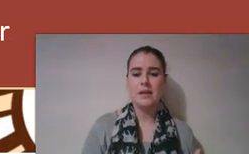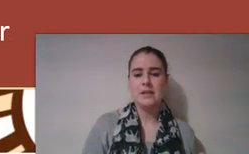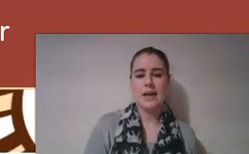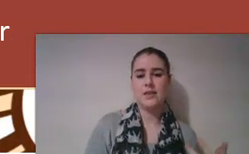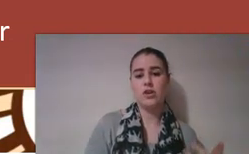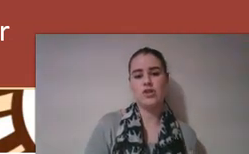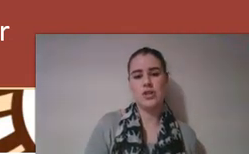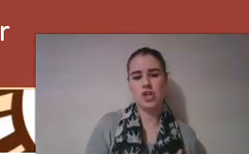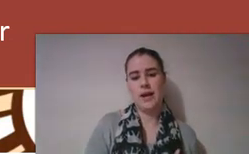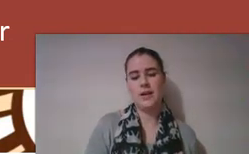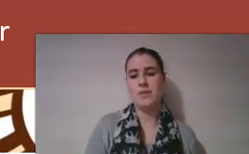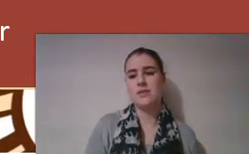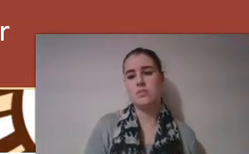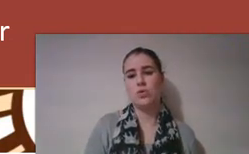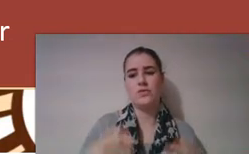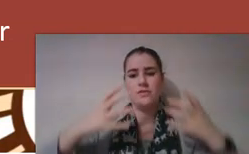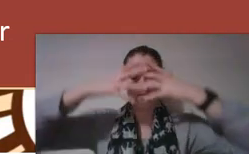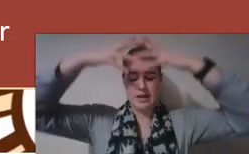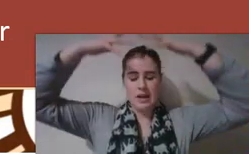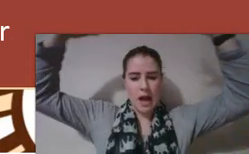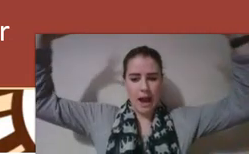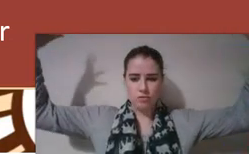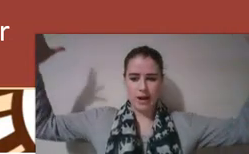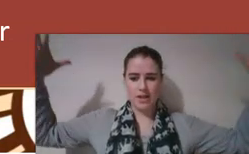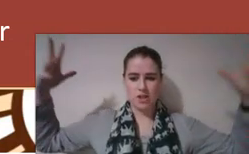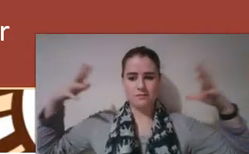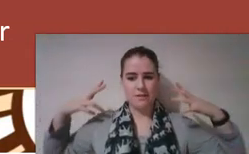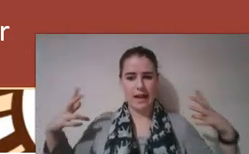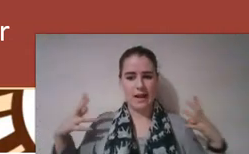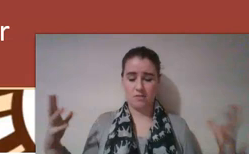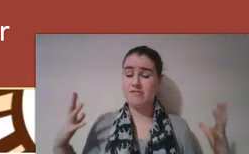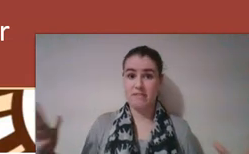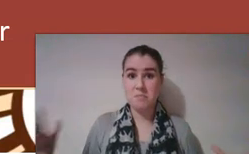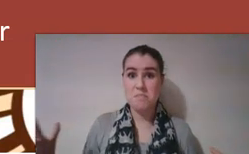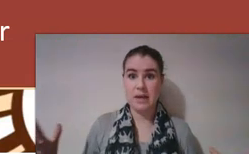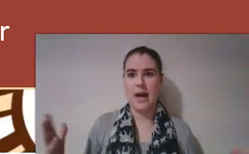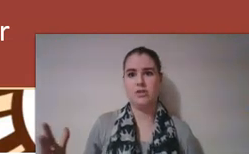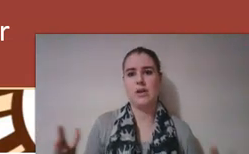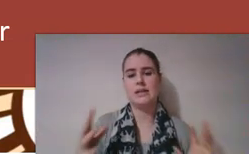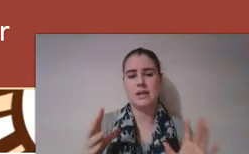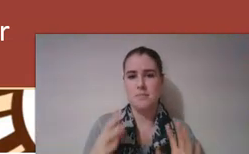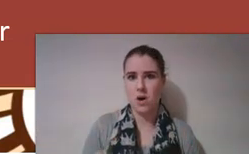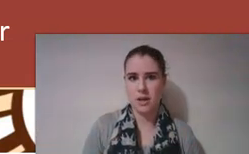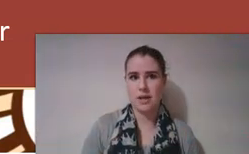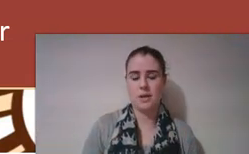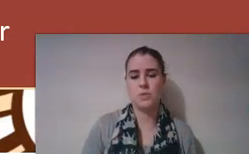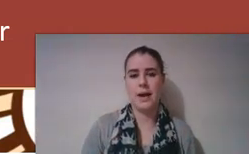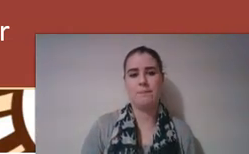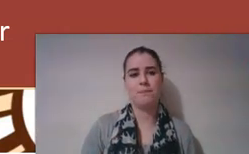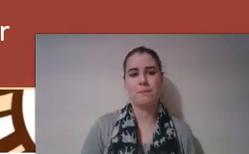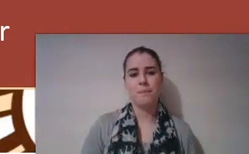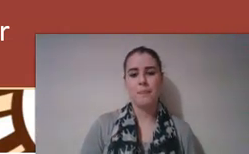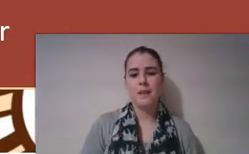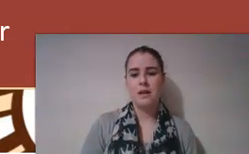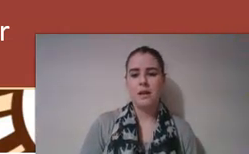Okay, so here you've got your traditional headwear. This is more of the very outrageous, very elegant, very big headdress that the Mayan king would